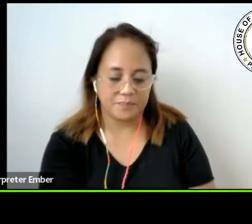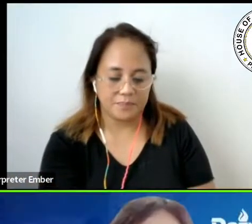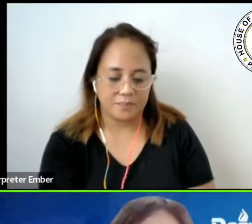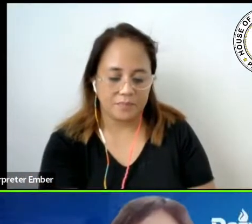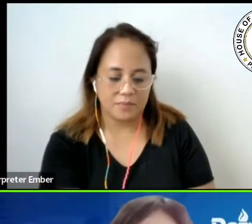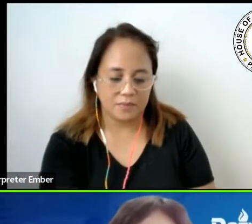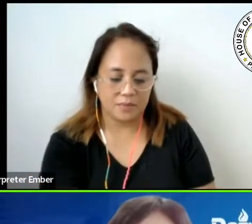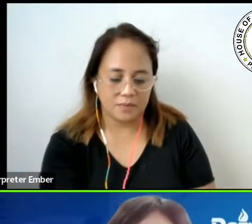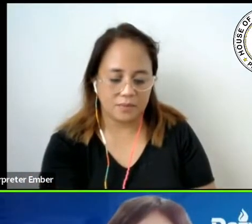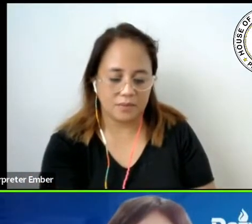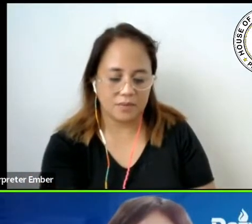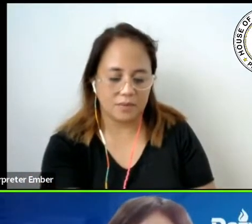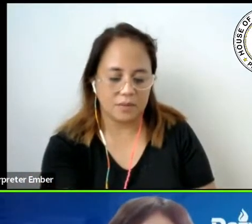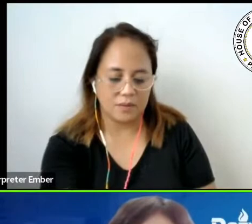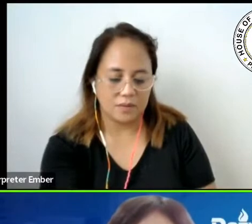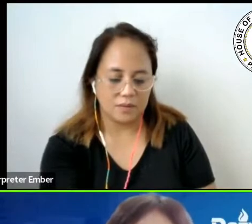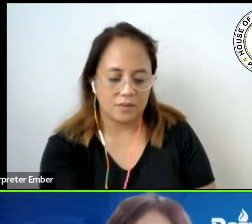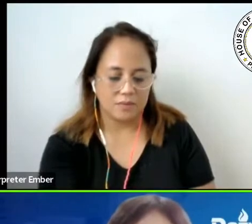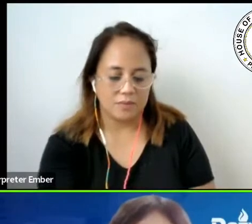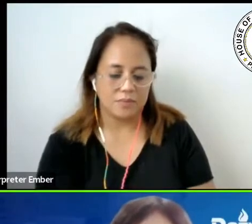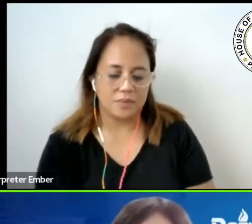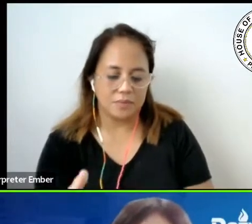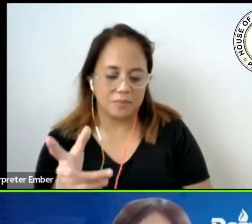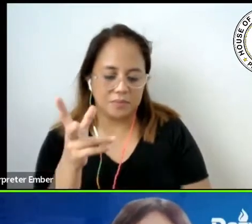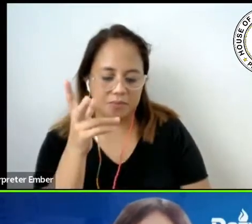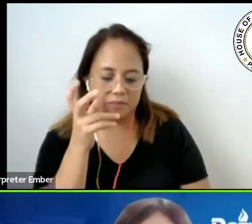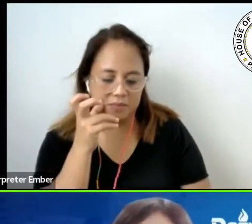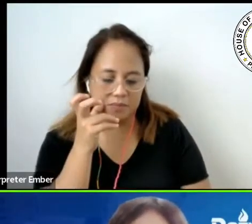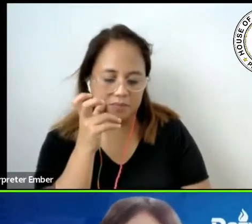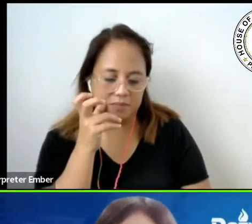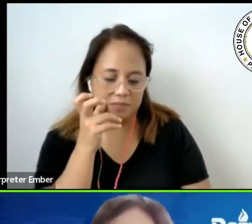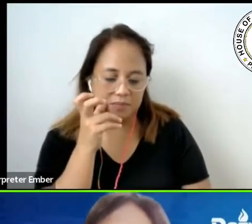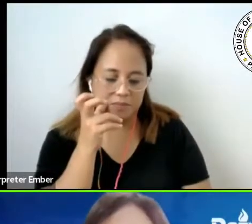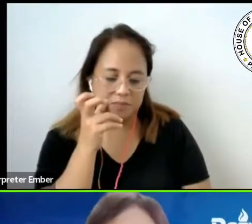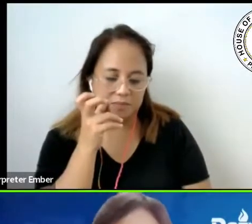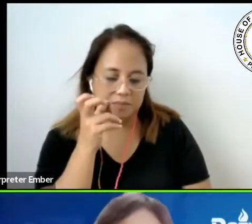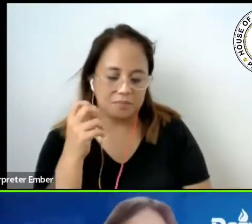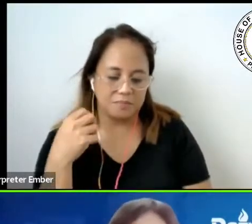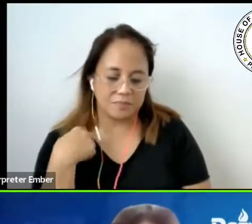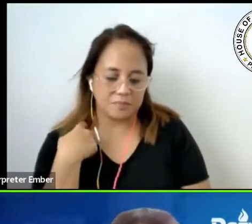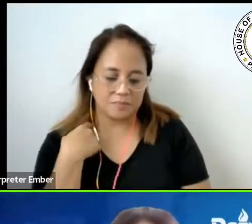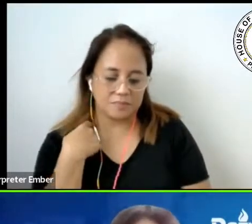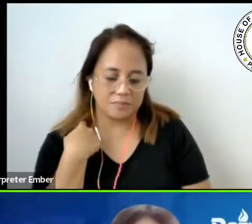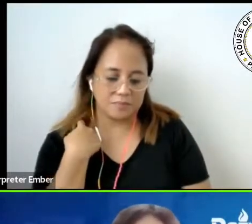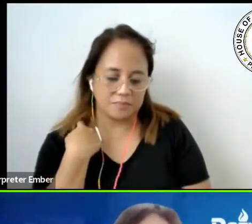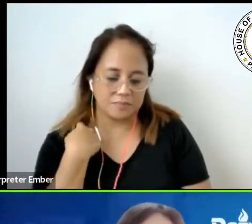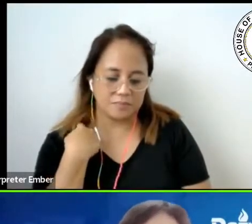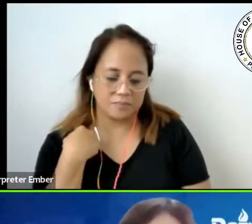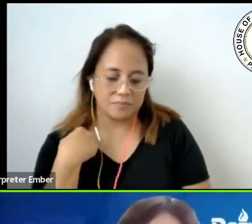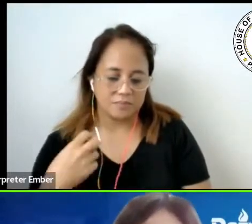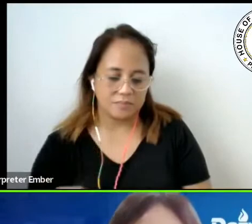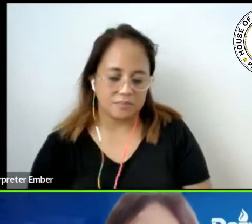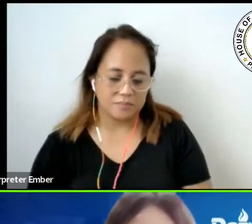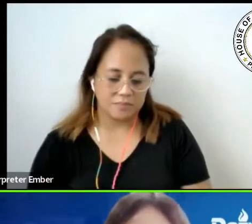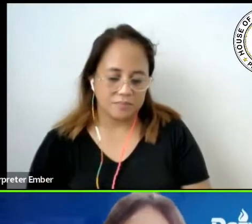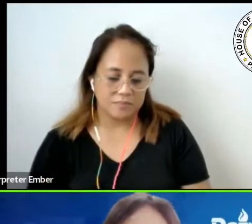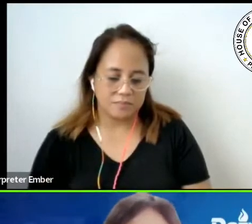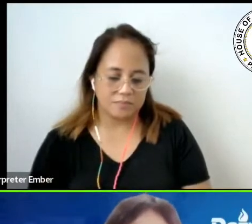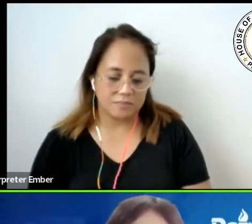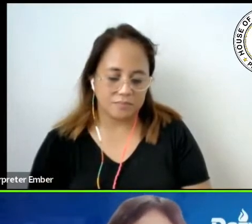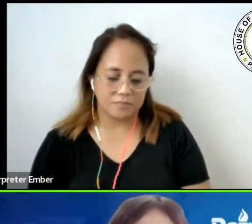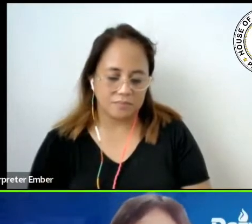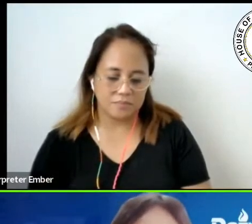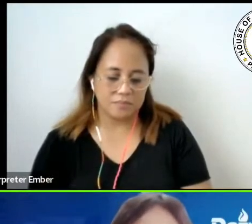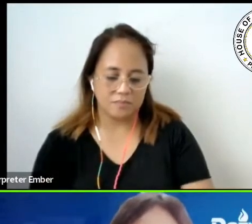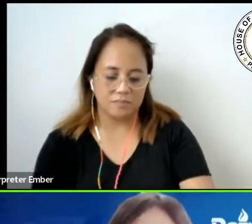and I have listened po to the comment. And that I will have to go to Bugyas. I have been there several times. I can